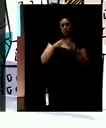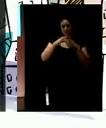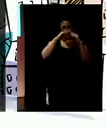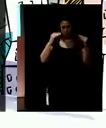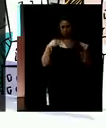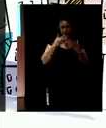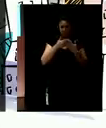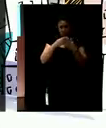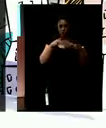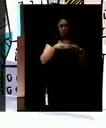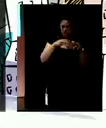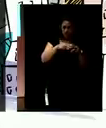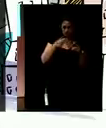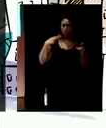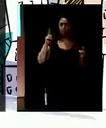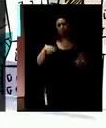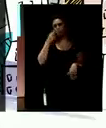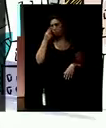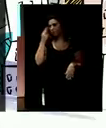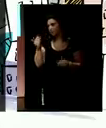hear you. Thank you. The floor is yours.